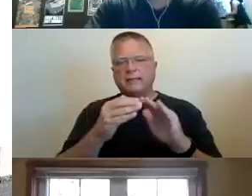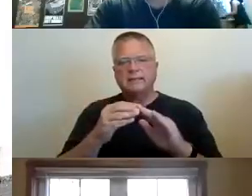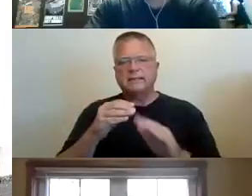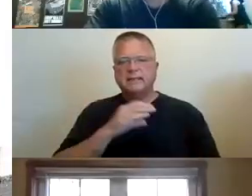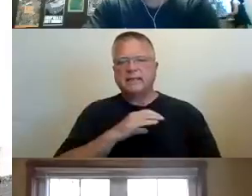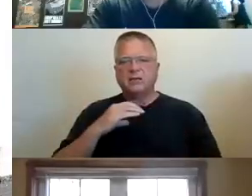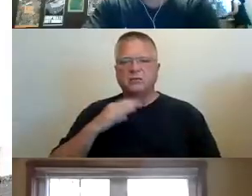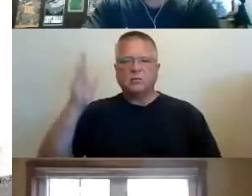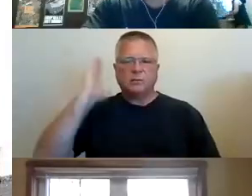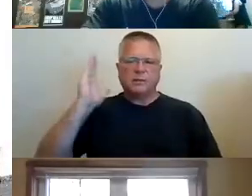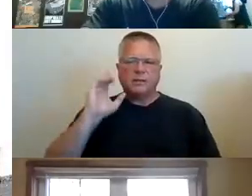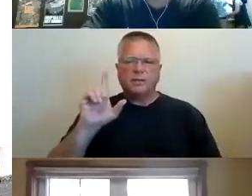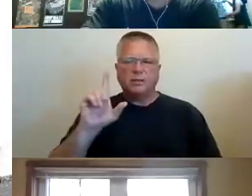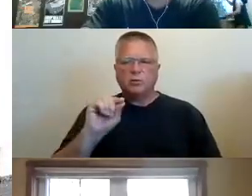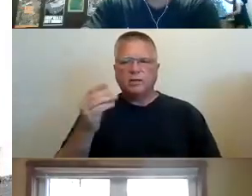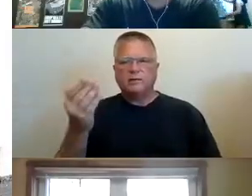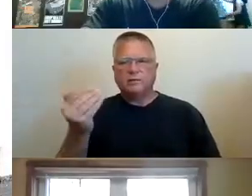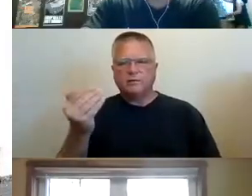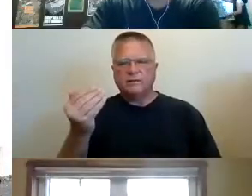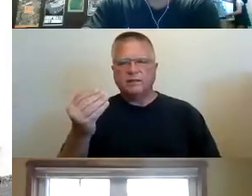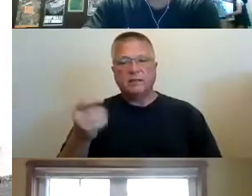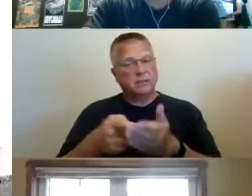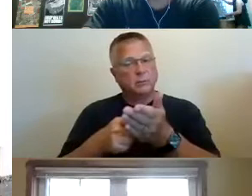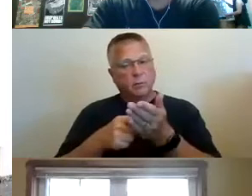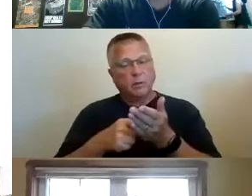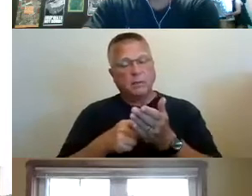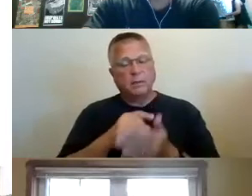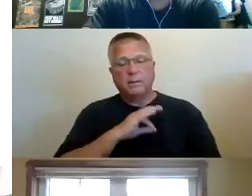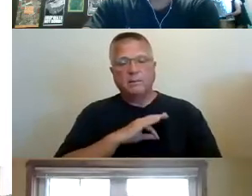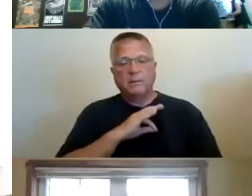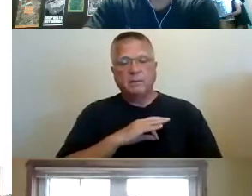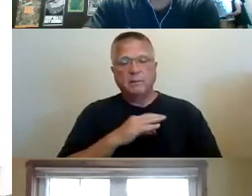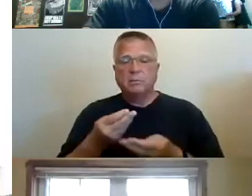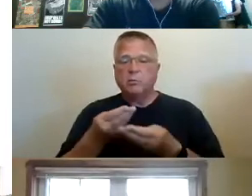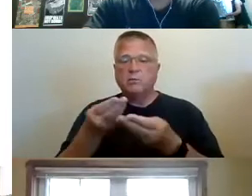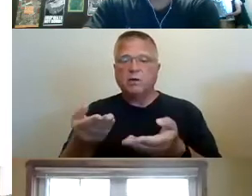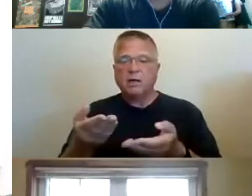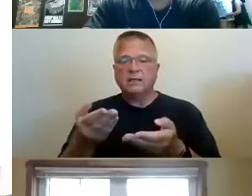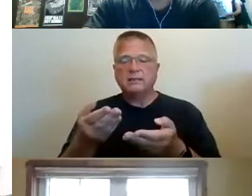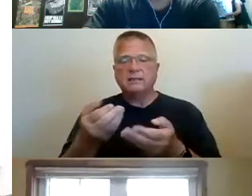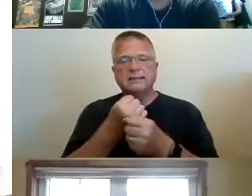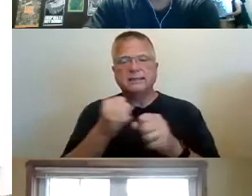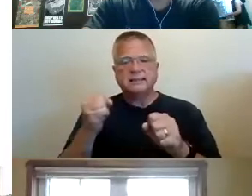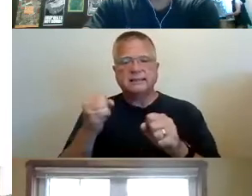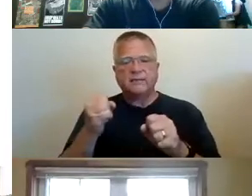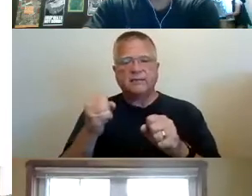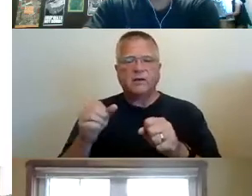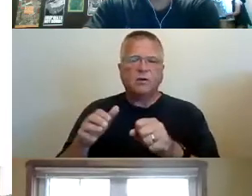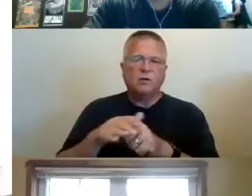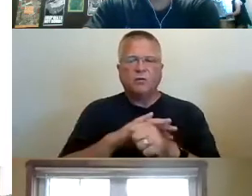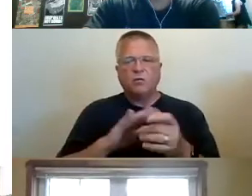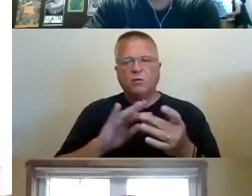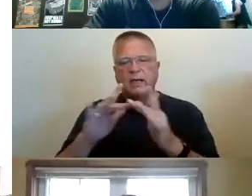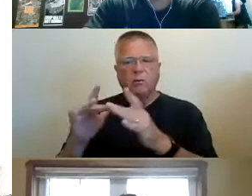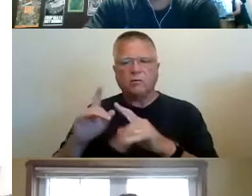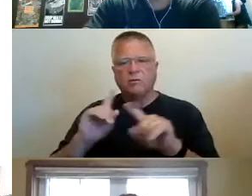2015, which is the requirement that Pittsburgh provide a safe and complete network for all modes of